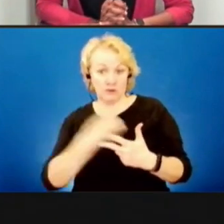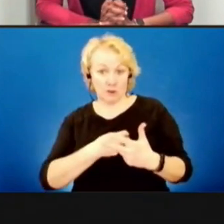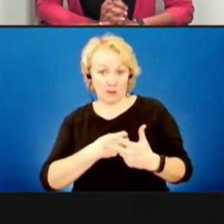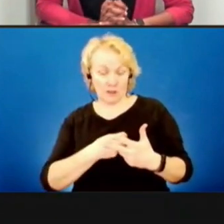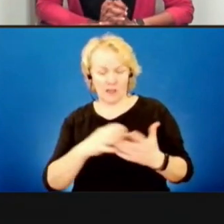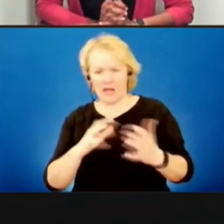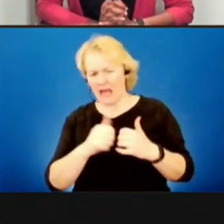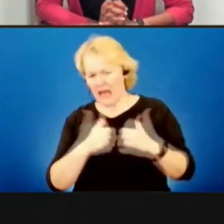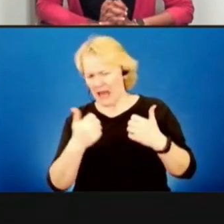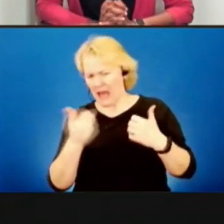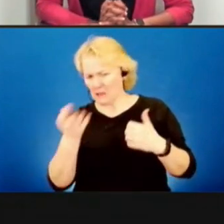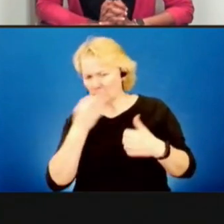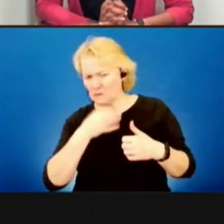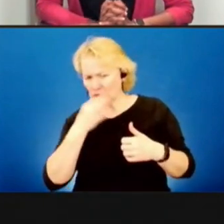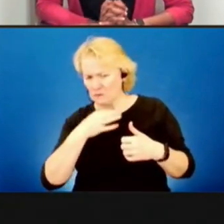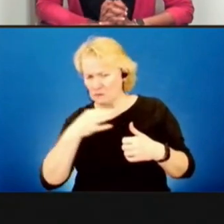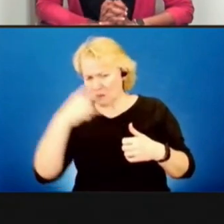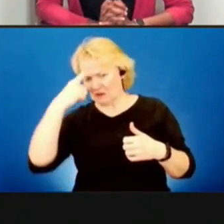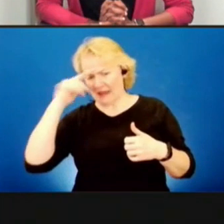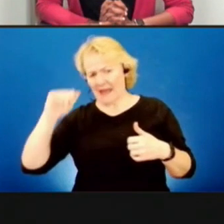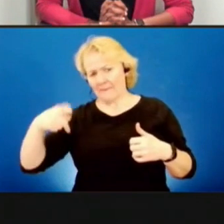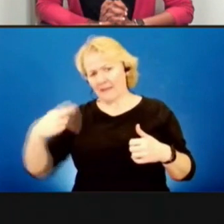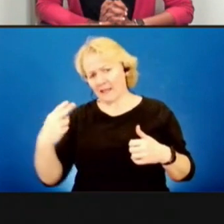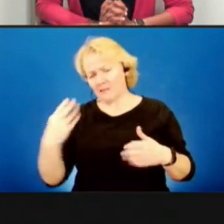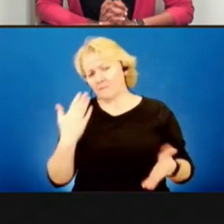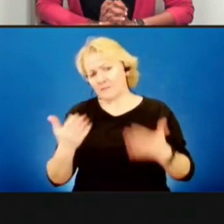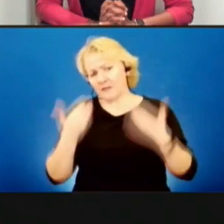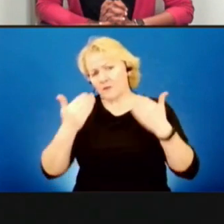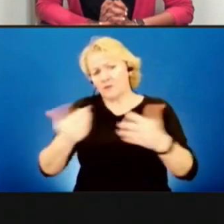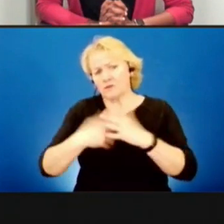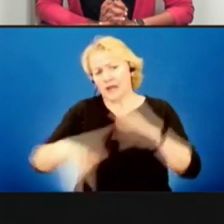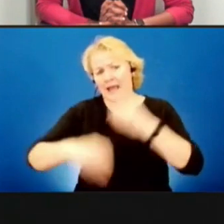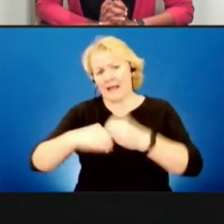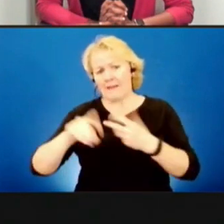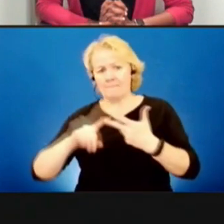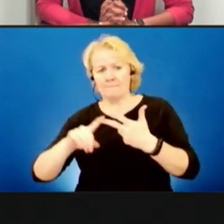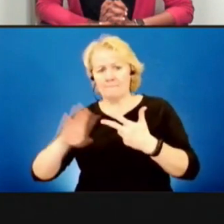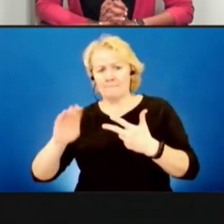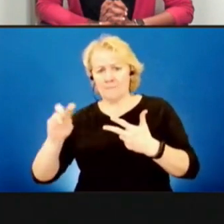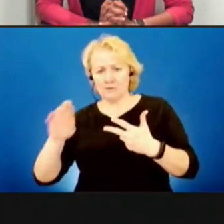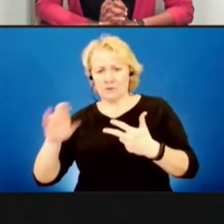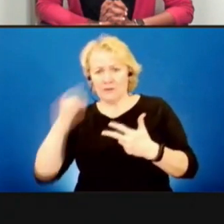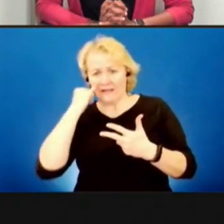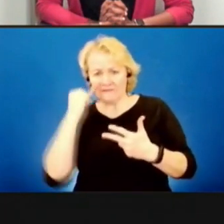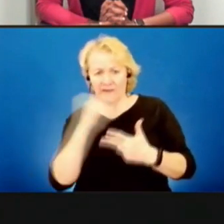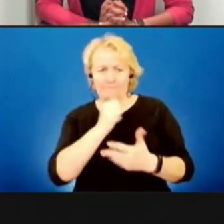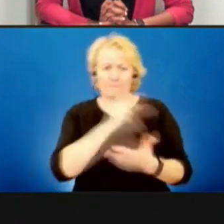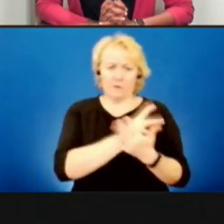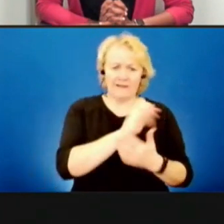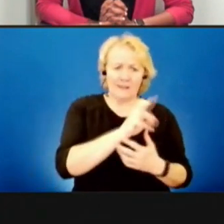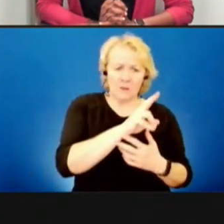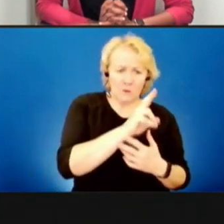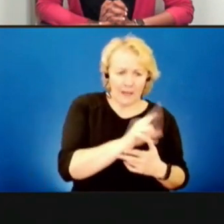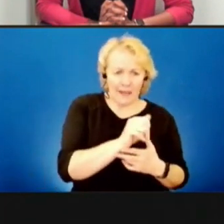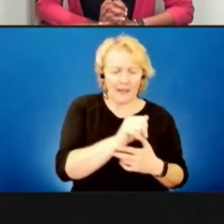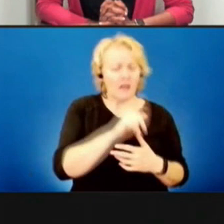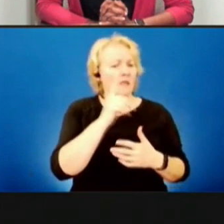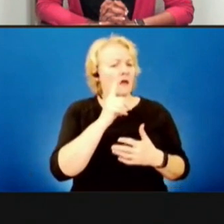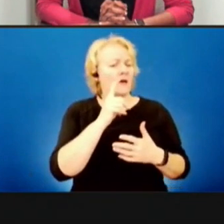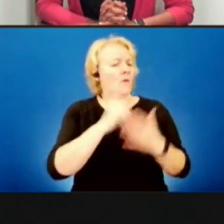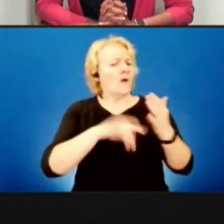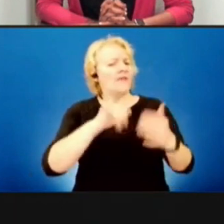quickly could APH roll out booster shots if they're given EUA? And what would that look like? How